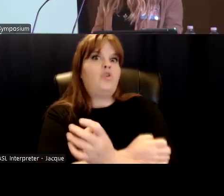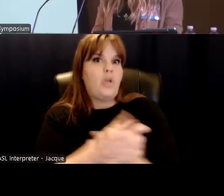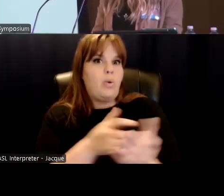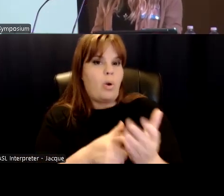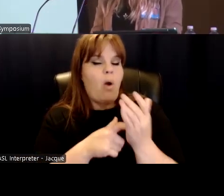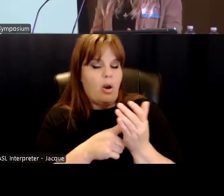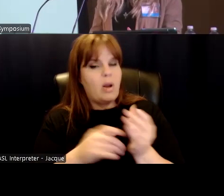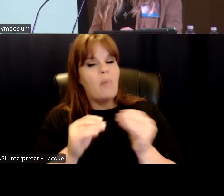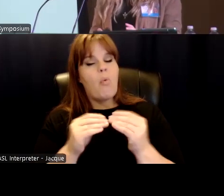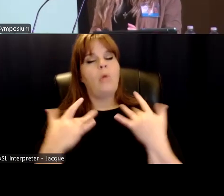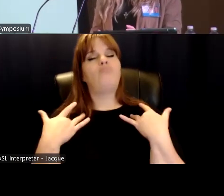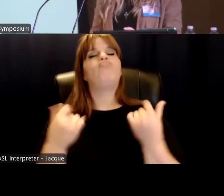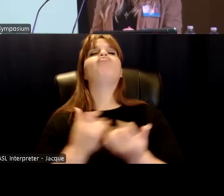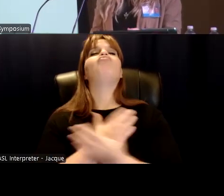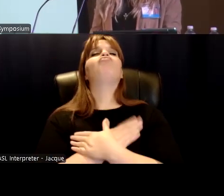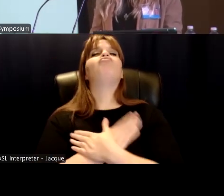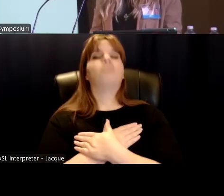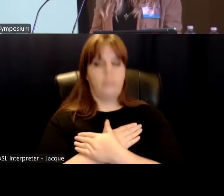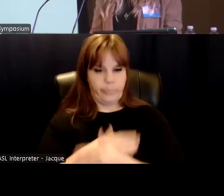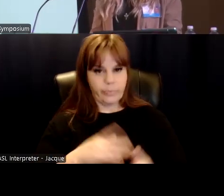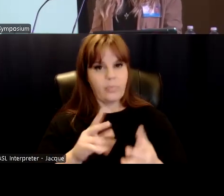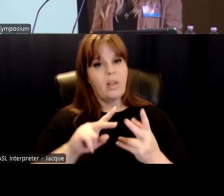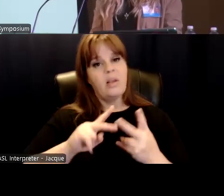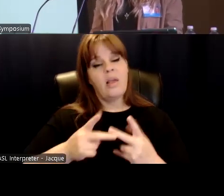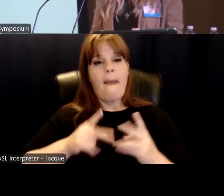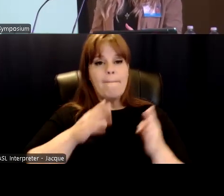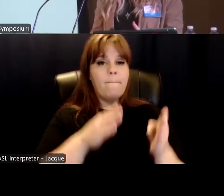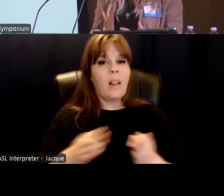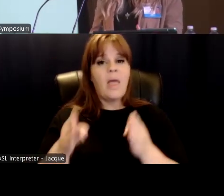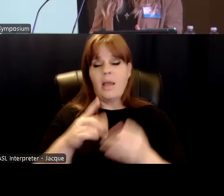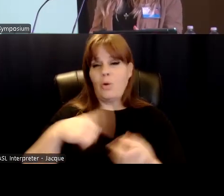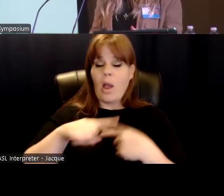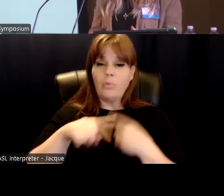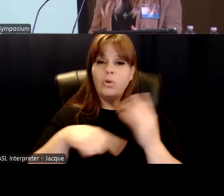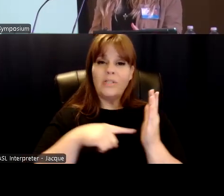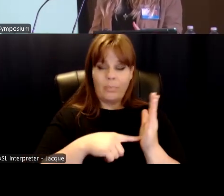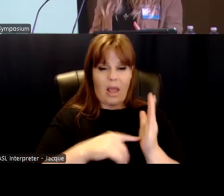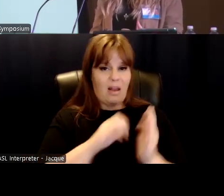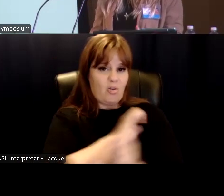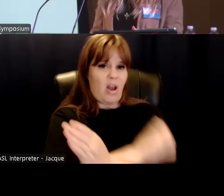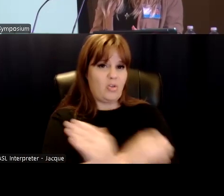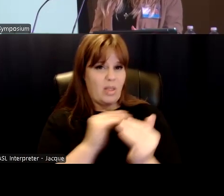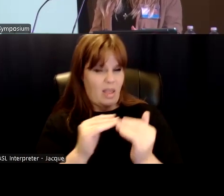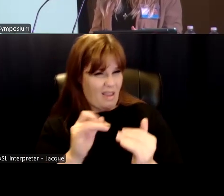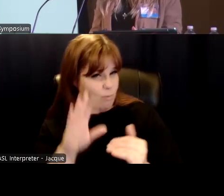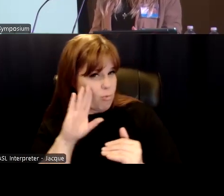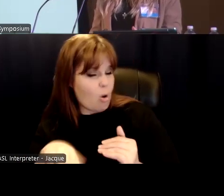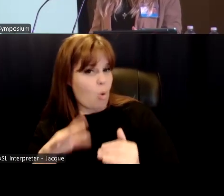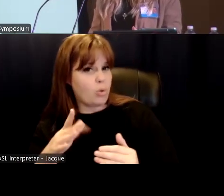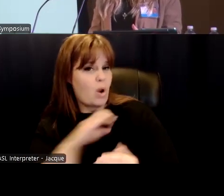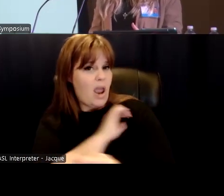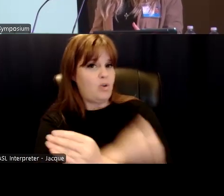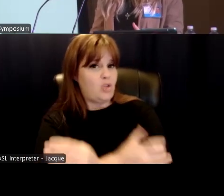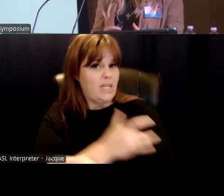And secondly, plan around your symptoms and your energy levels. If you know that your energy tends to be better in the